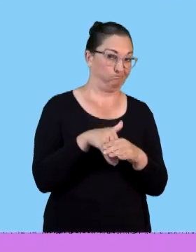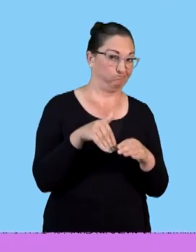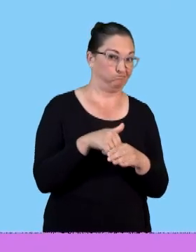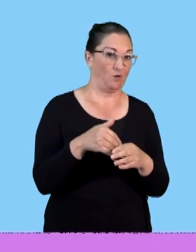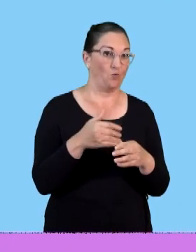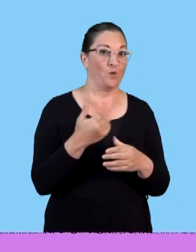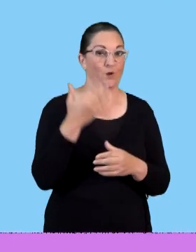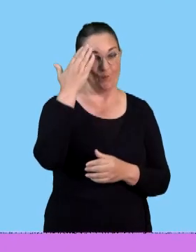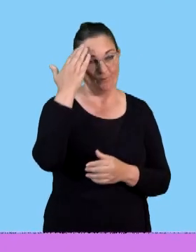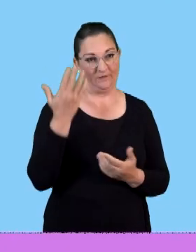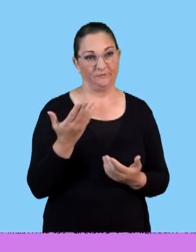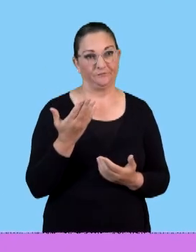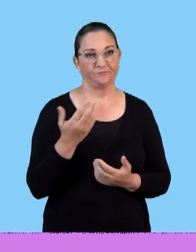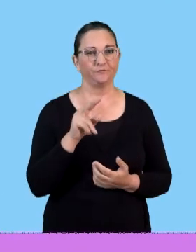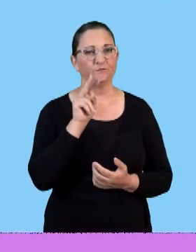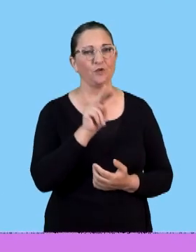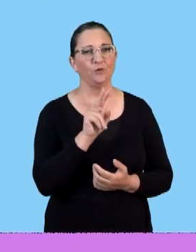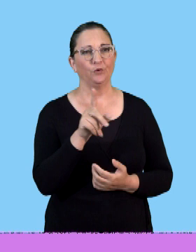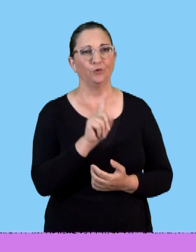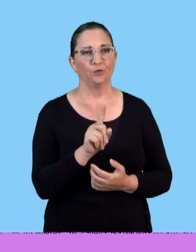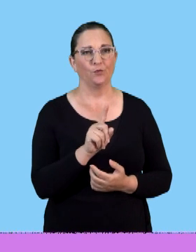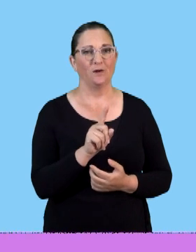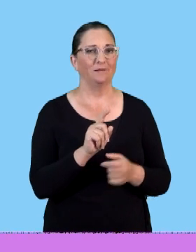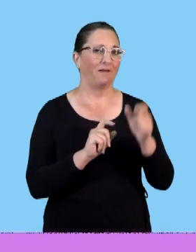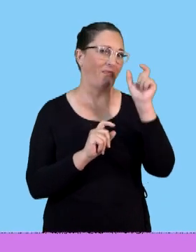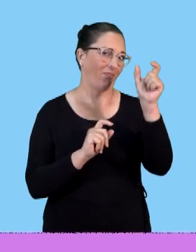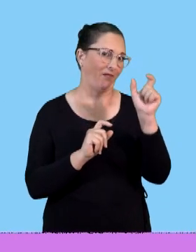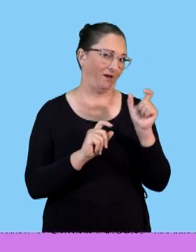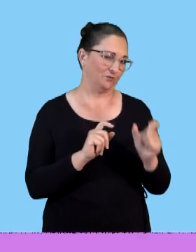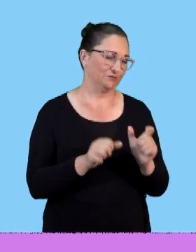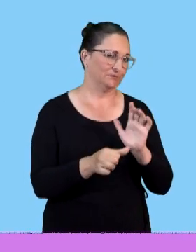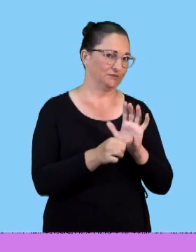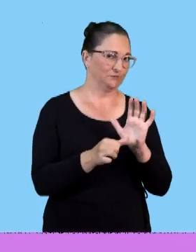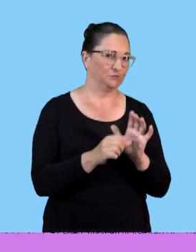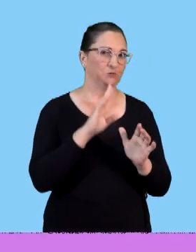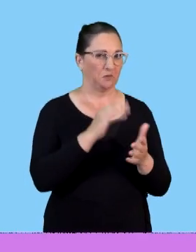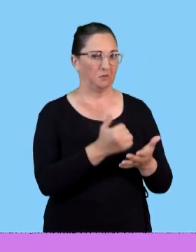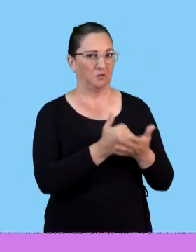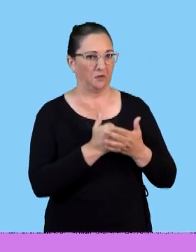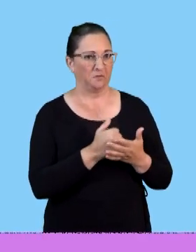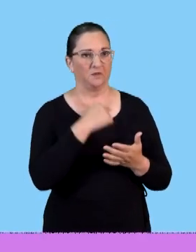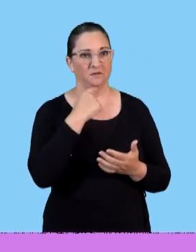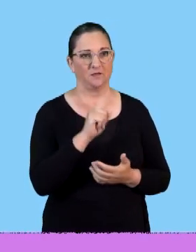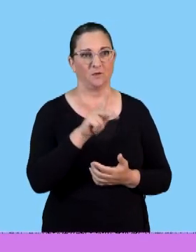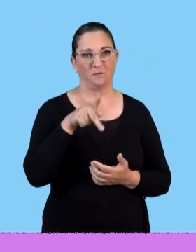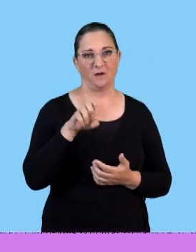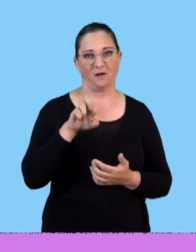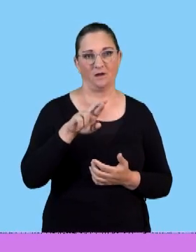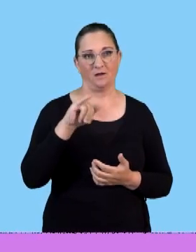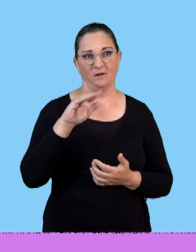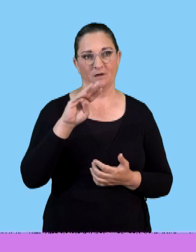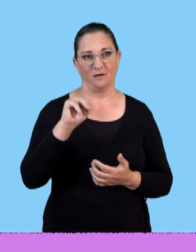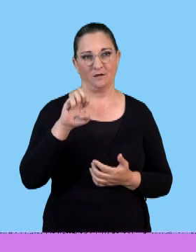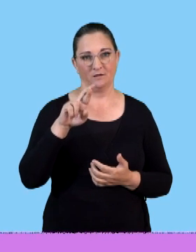us. Now, we looked at important language, right? Words that will assist us. And we said that